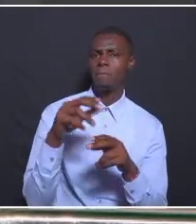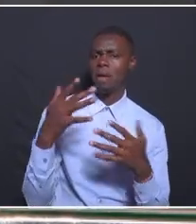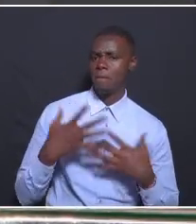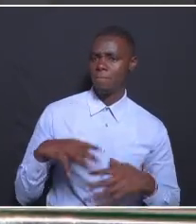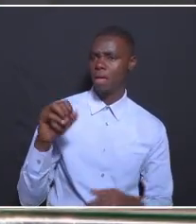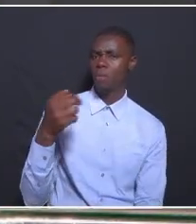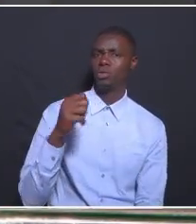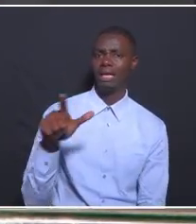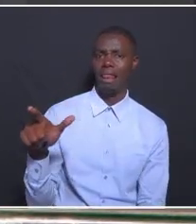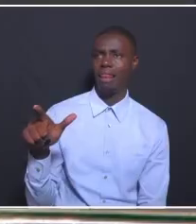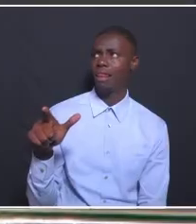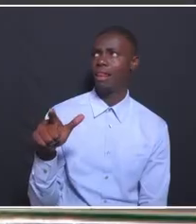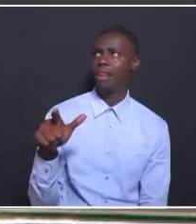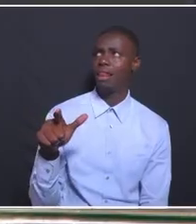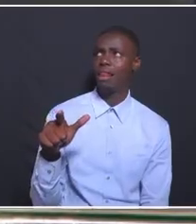see.